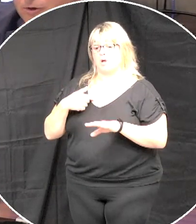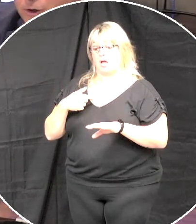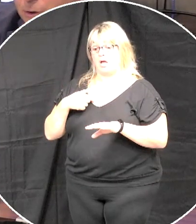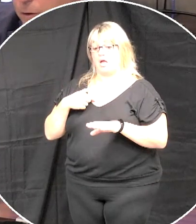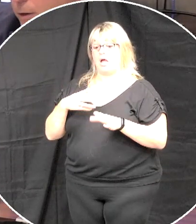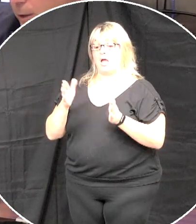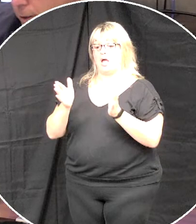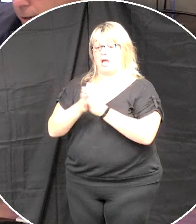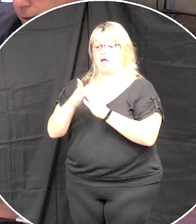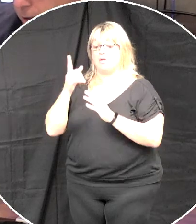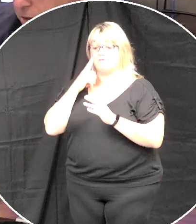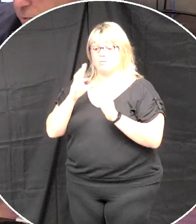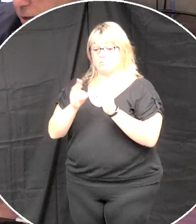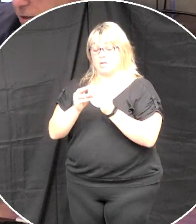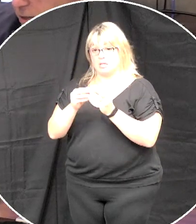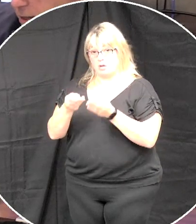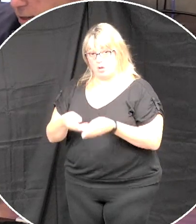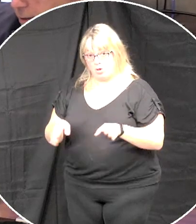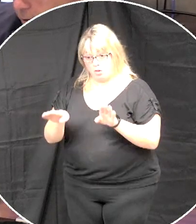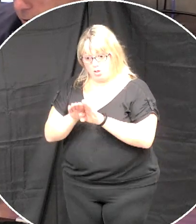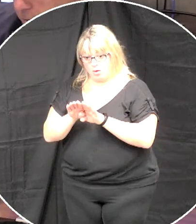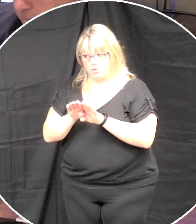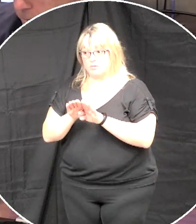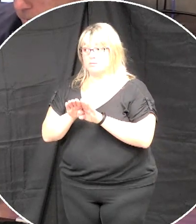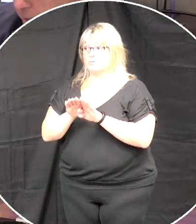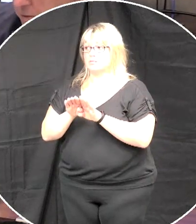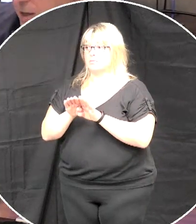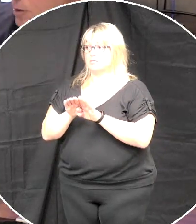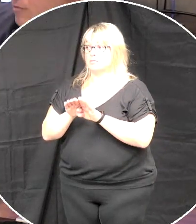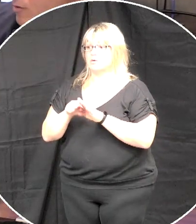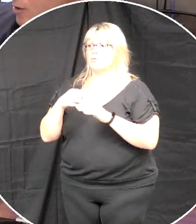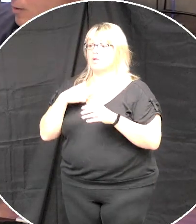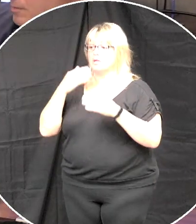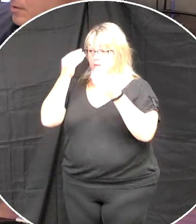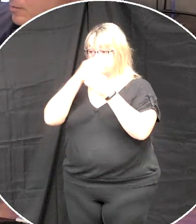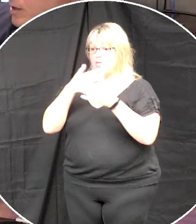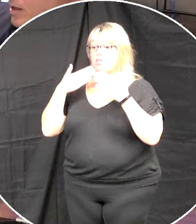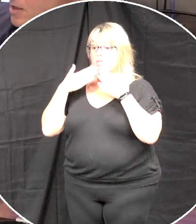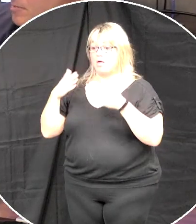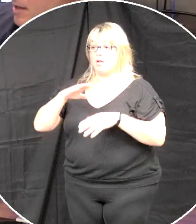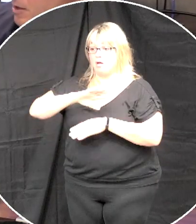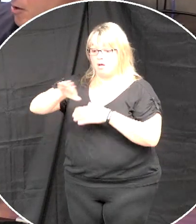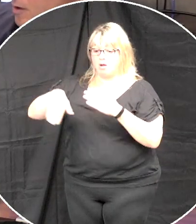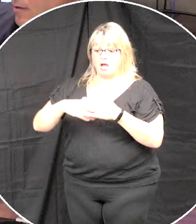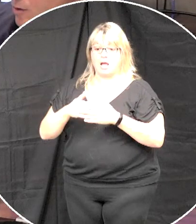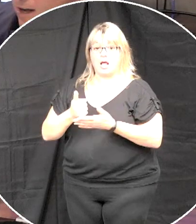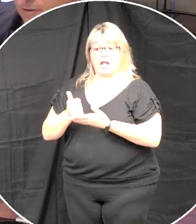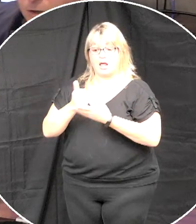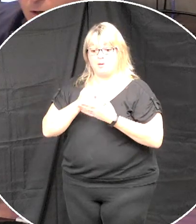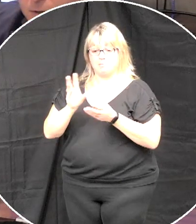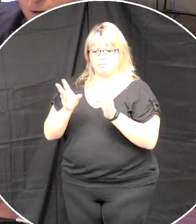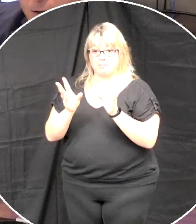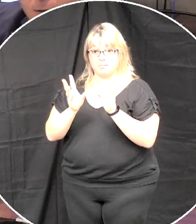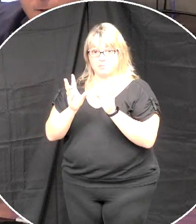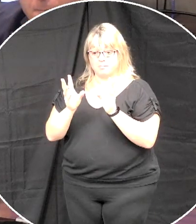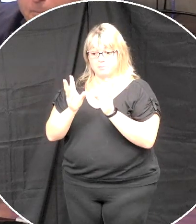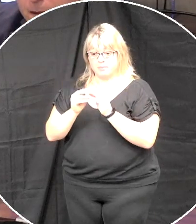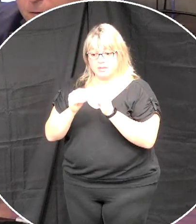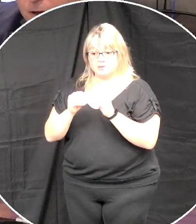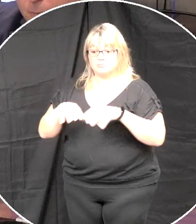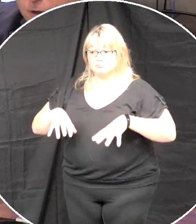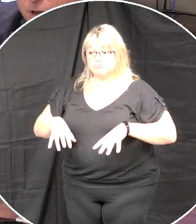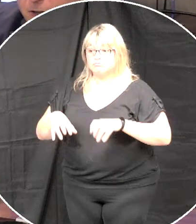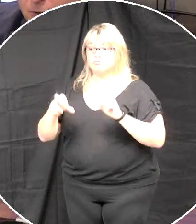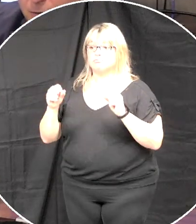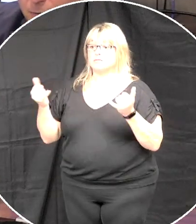to adjourn, I just wanted to say a thank you to everyone who helped with getting this meeting going, everyone who gave their time today.